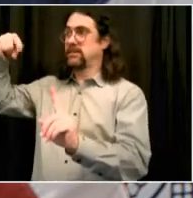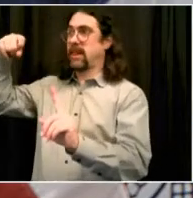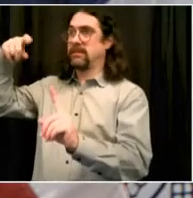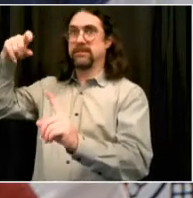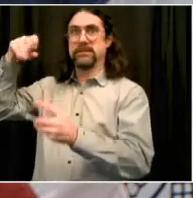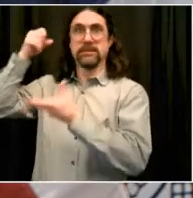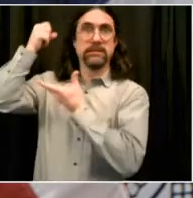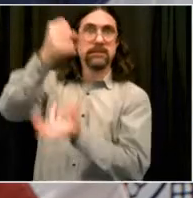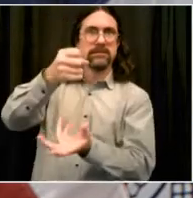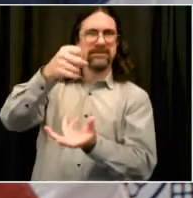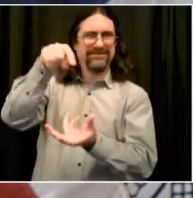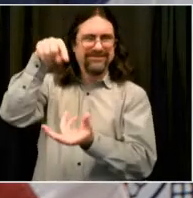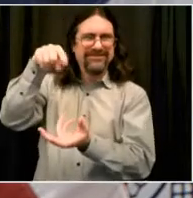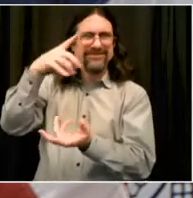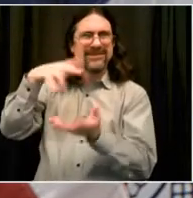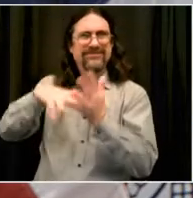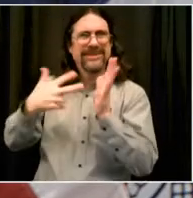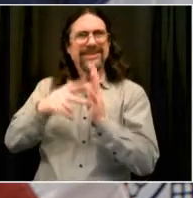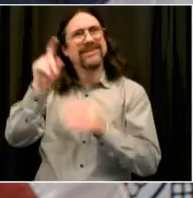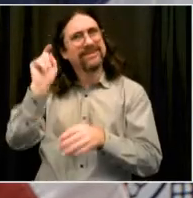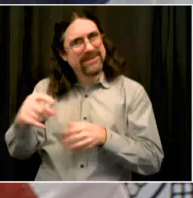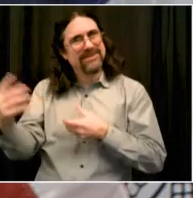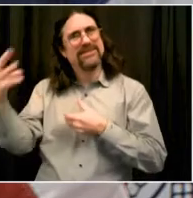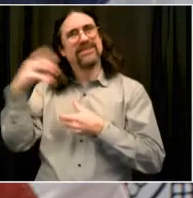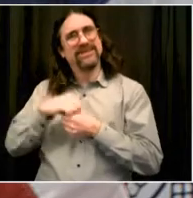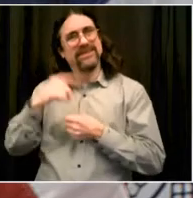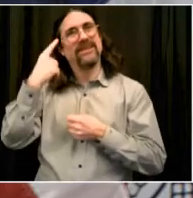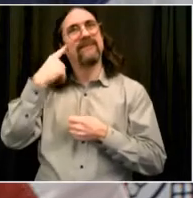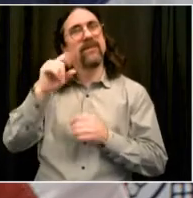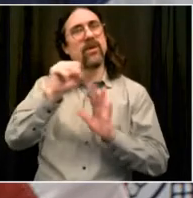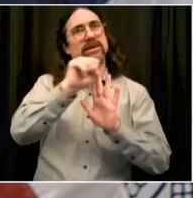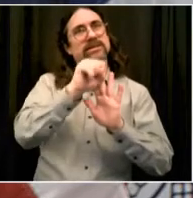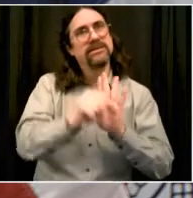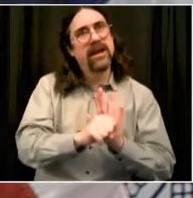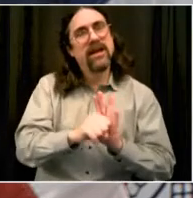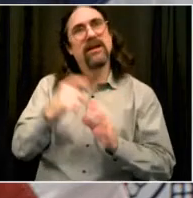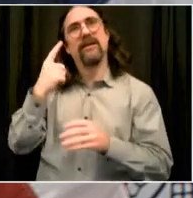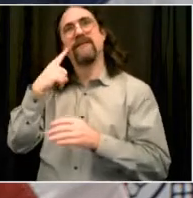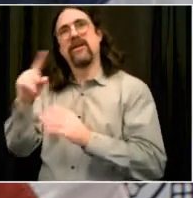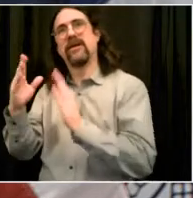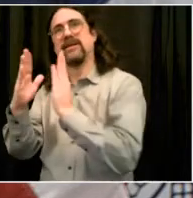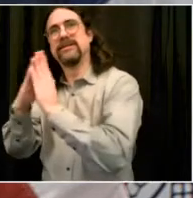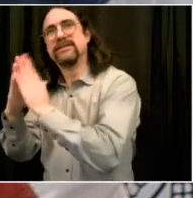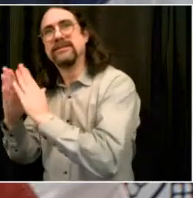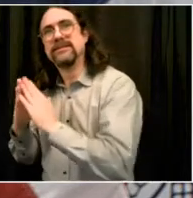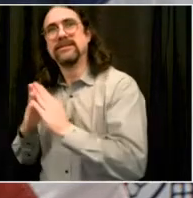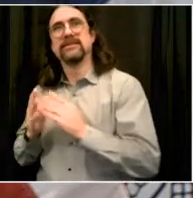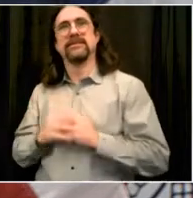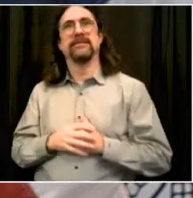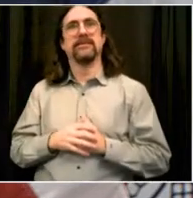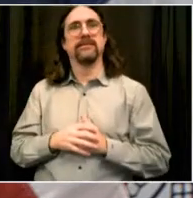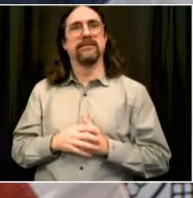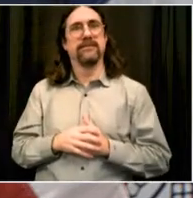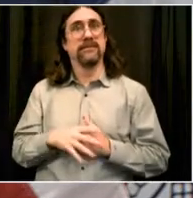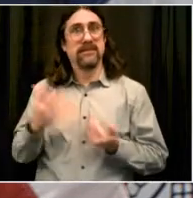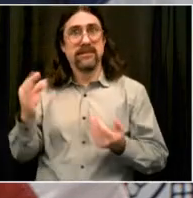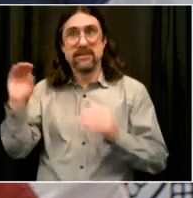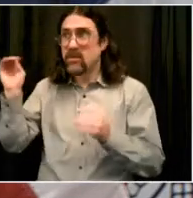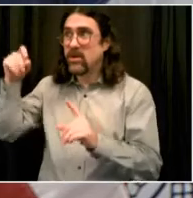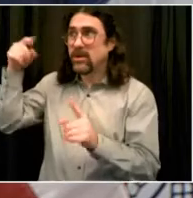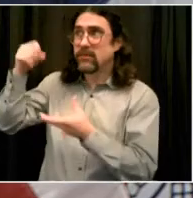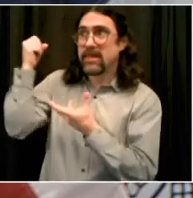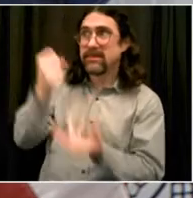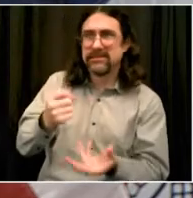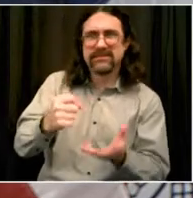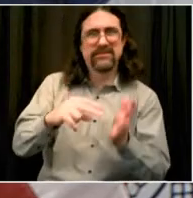what history has shown us is necessary to achieve an economic recovery. So that's where my fear is, all in the